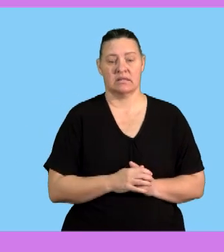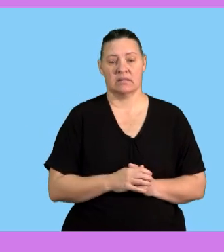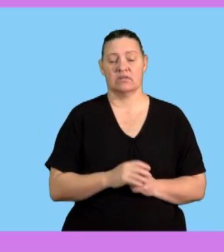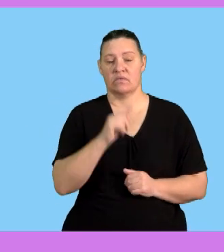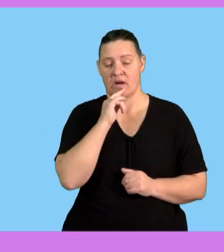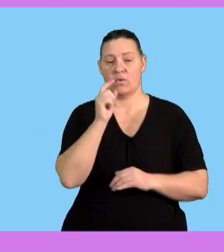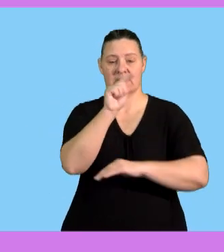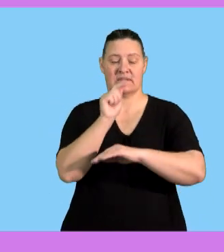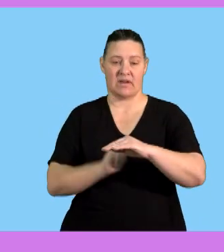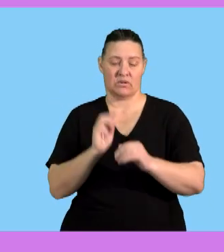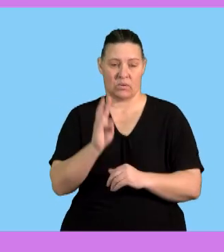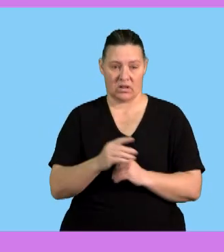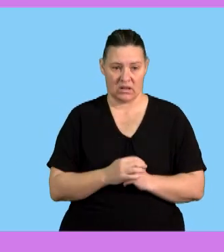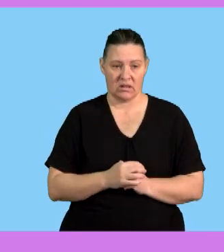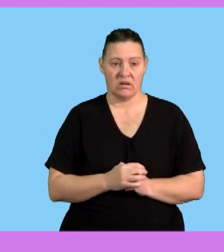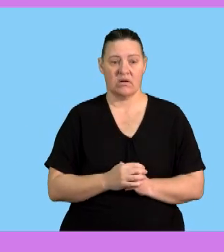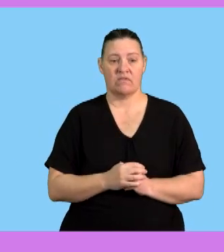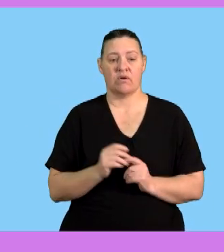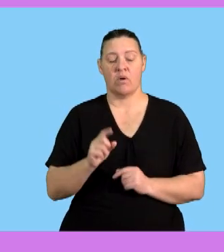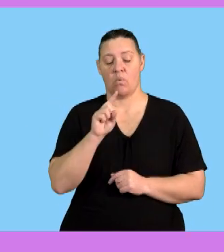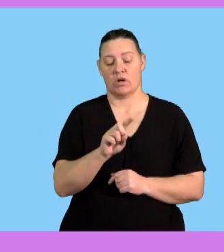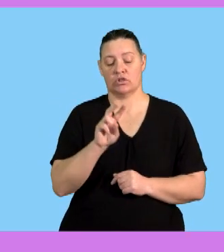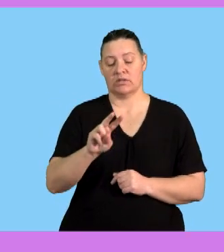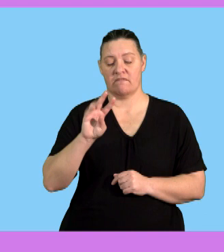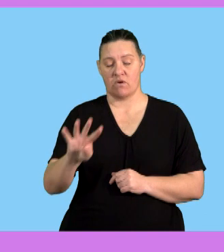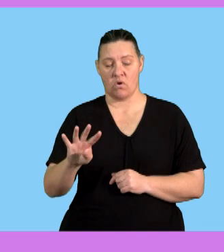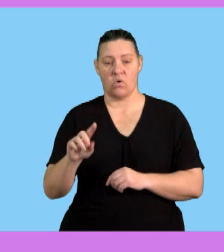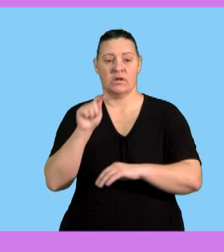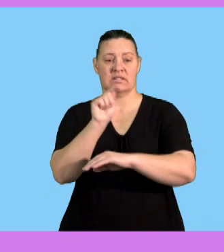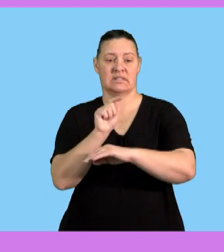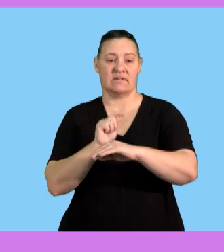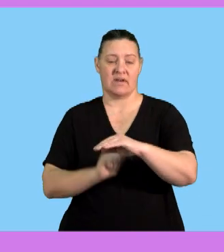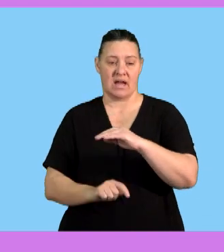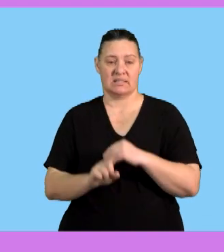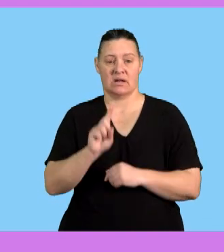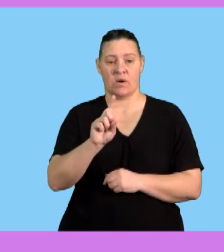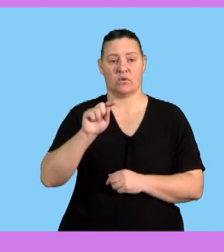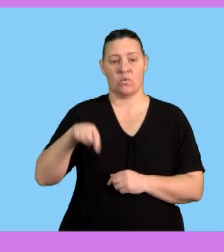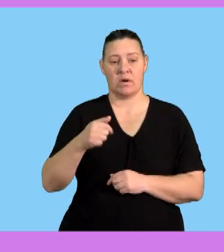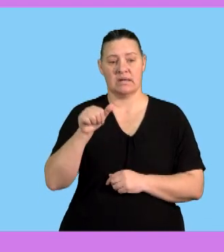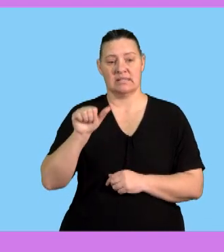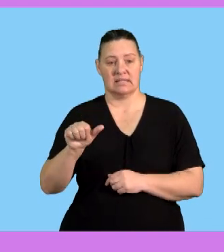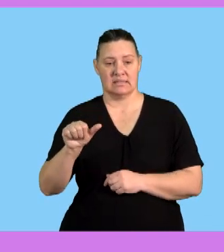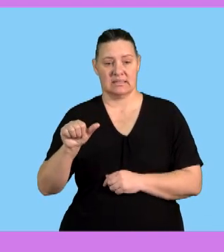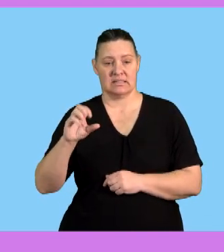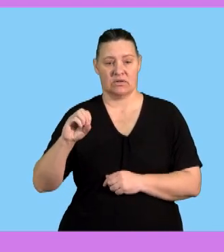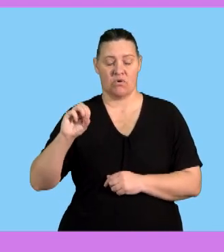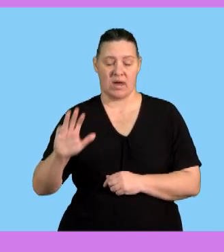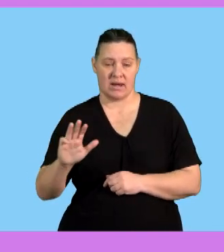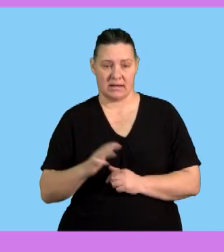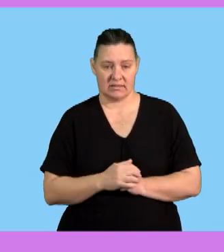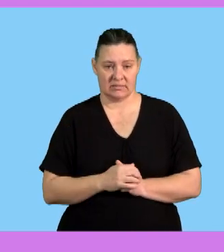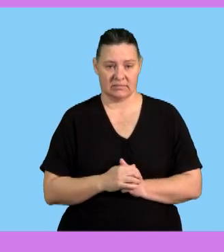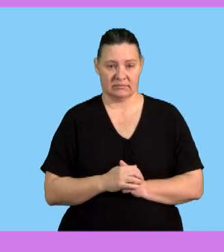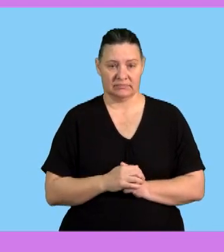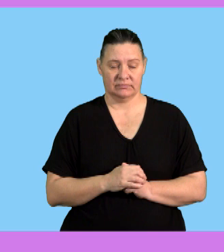to divide. So when we divide from the bottom, we have 124 kilometers divided by